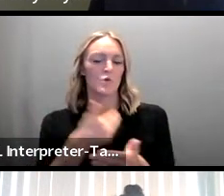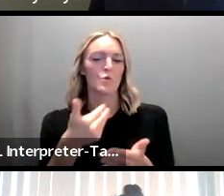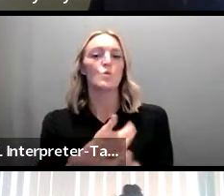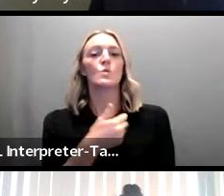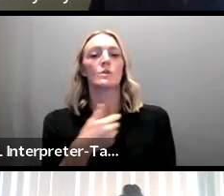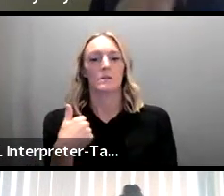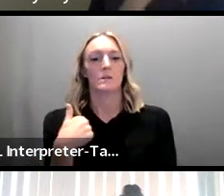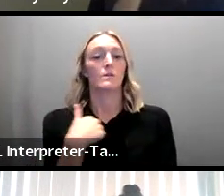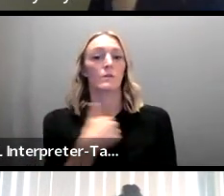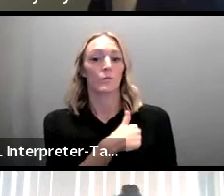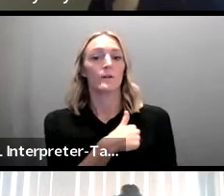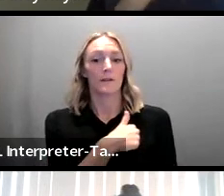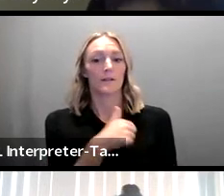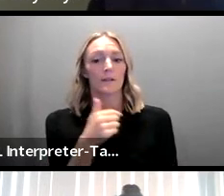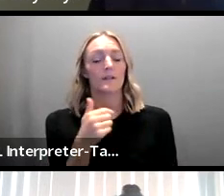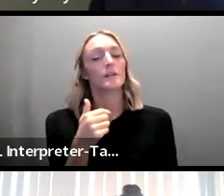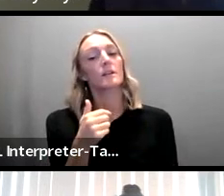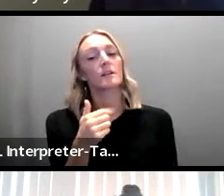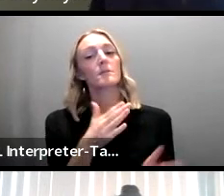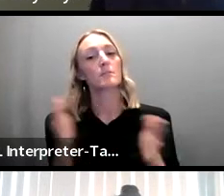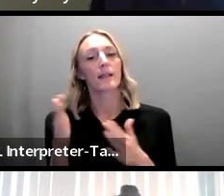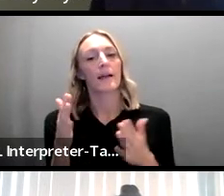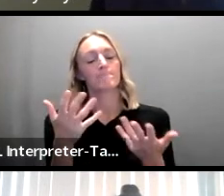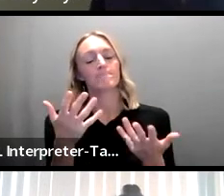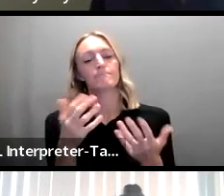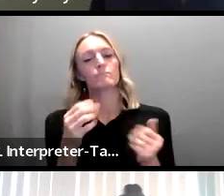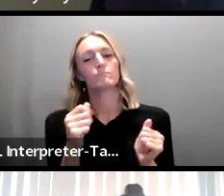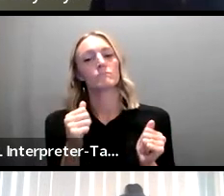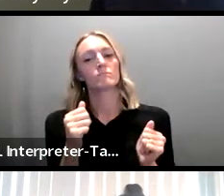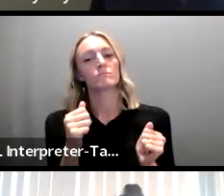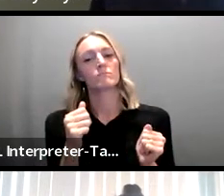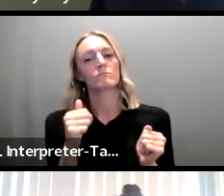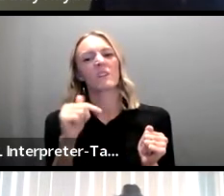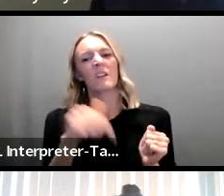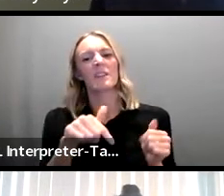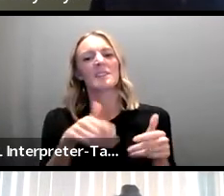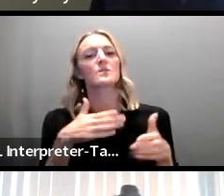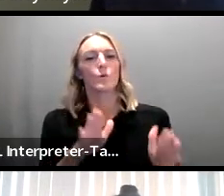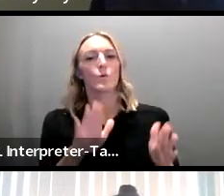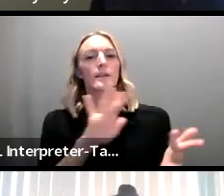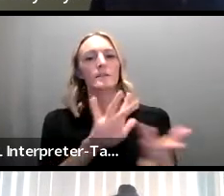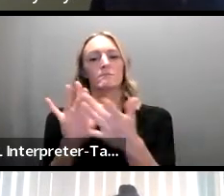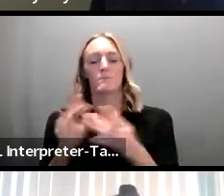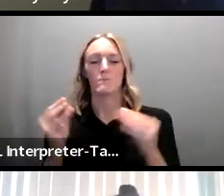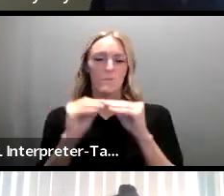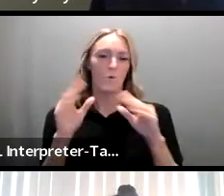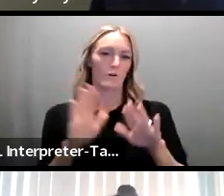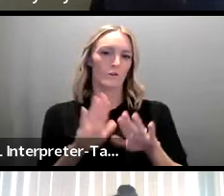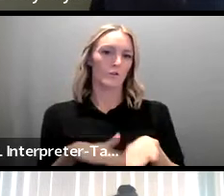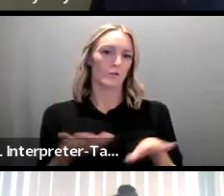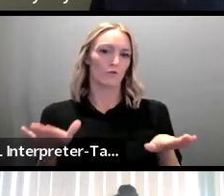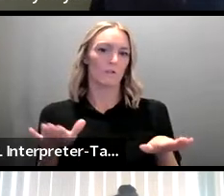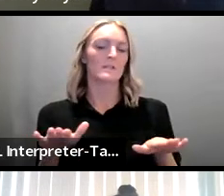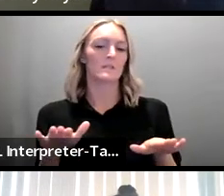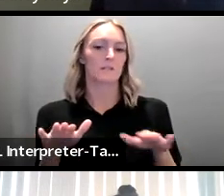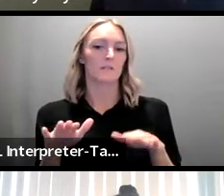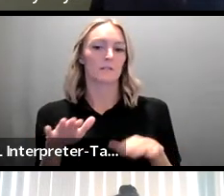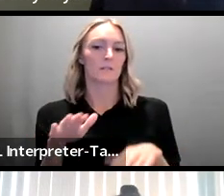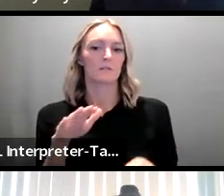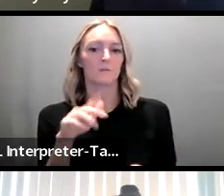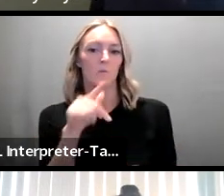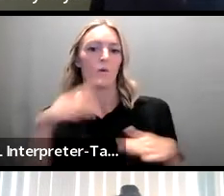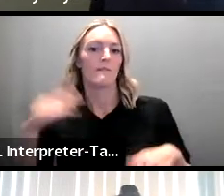in the community, and so I plan to use this as an avenue to reach more children that might not hear about